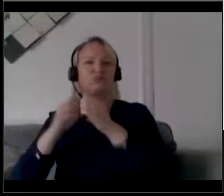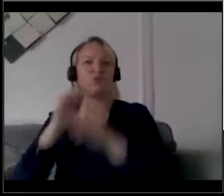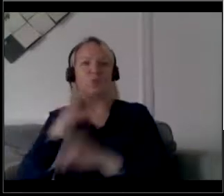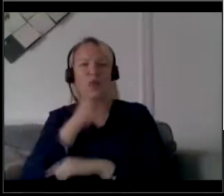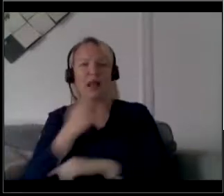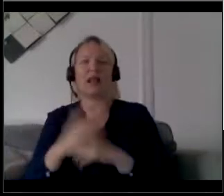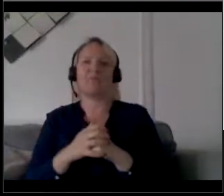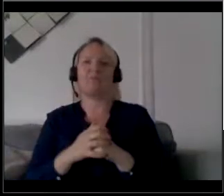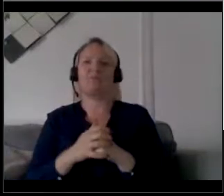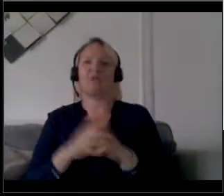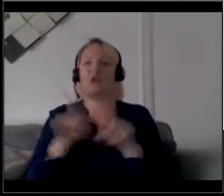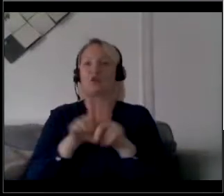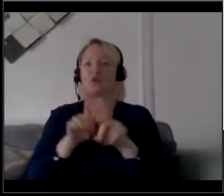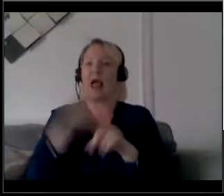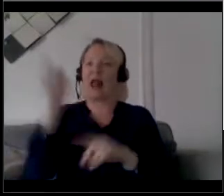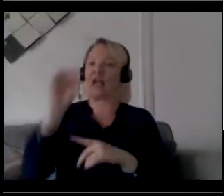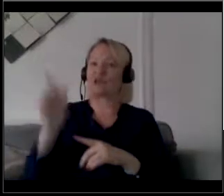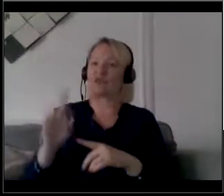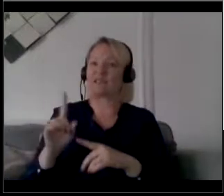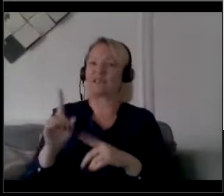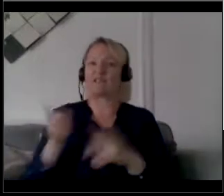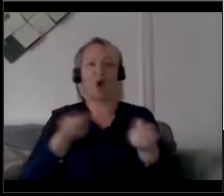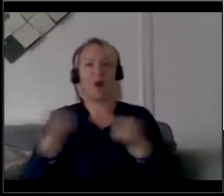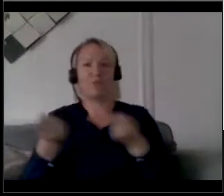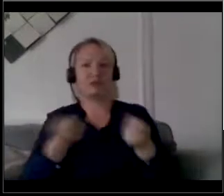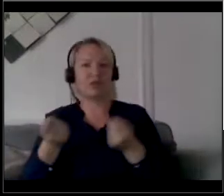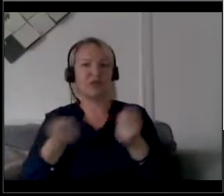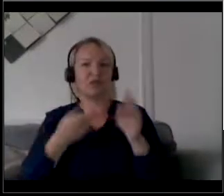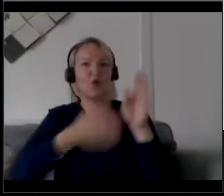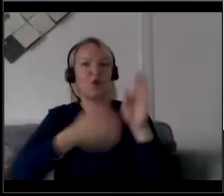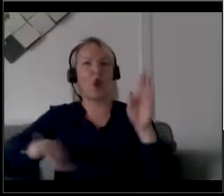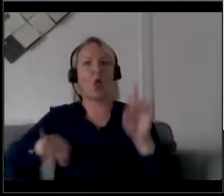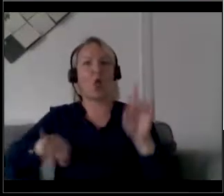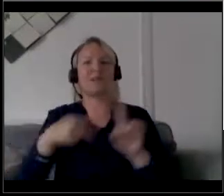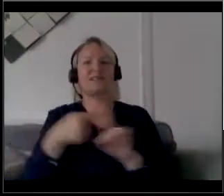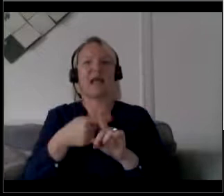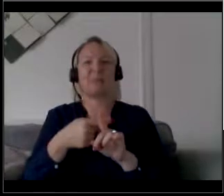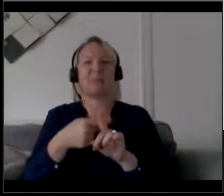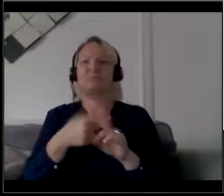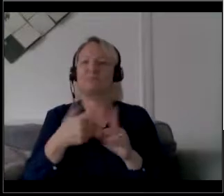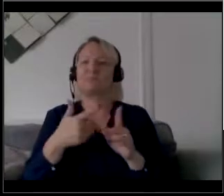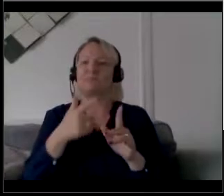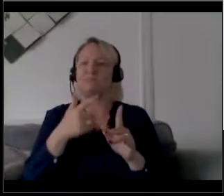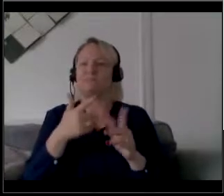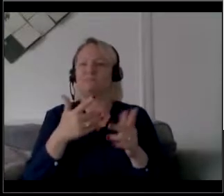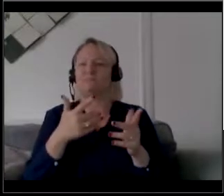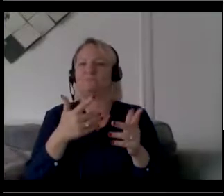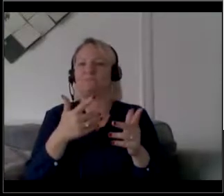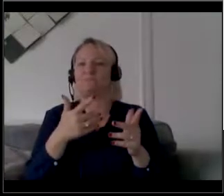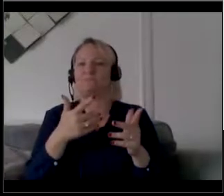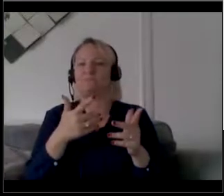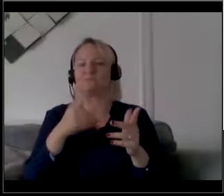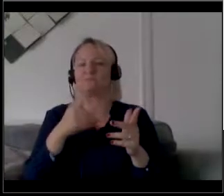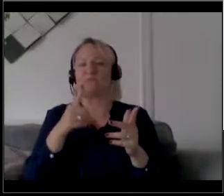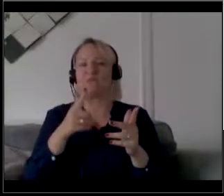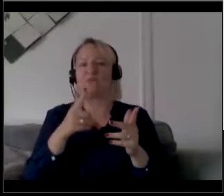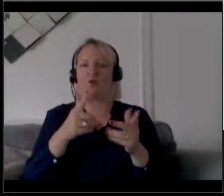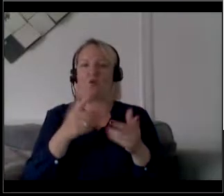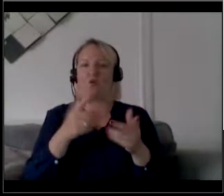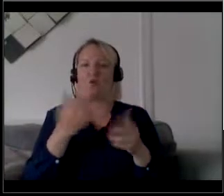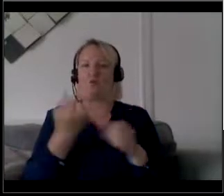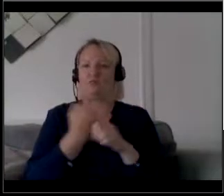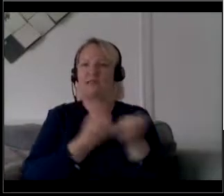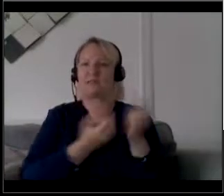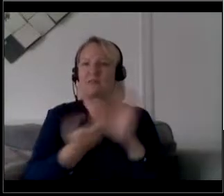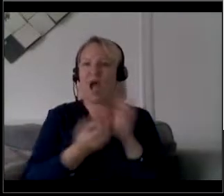that, the electricity for the operation of Lower Thames Crossing will be procured from renewable suppliers. And there's